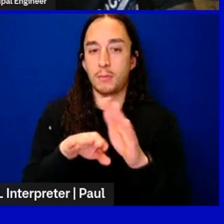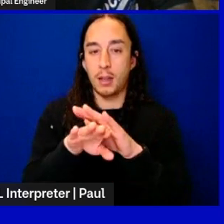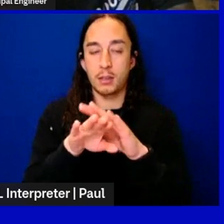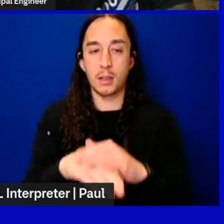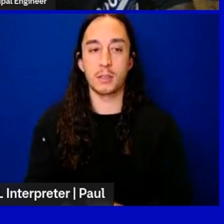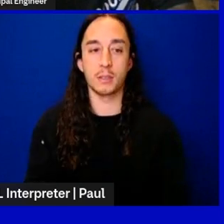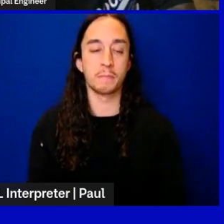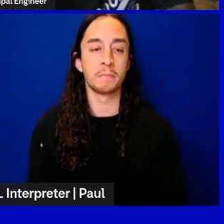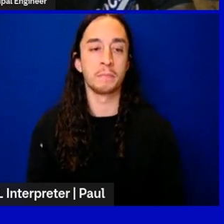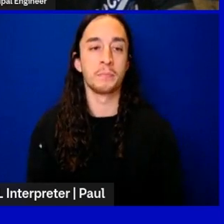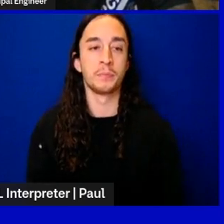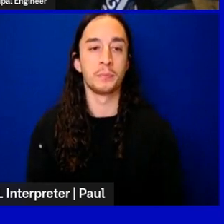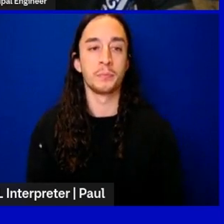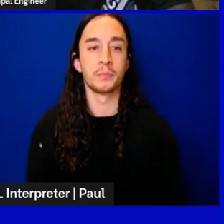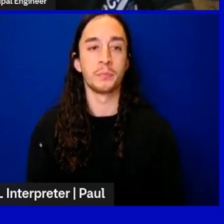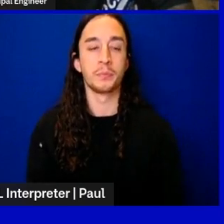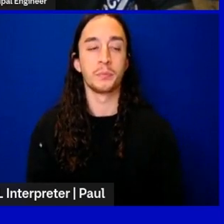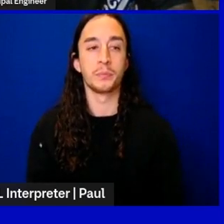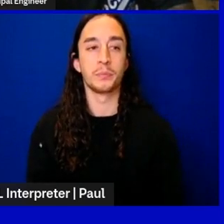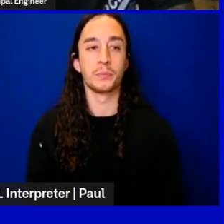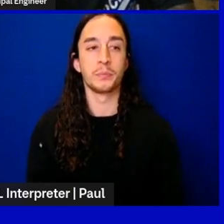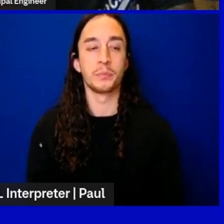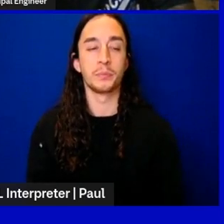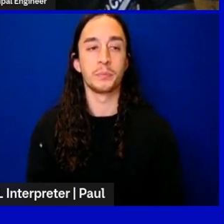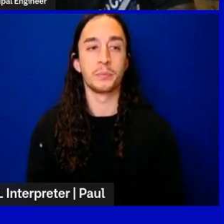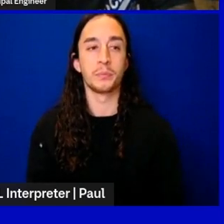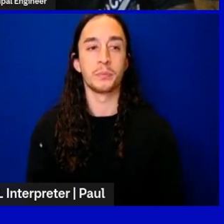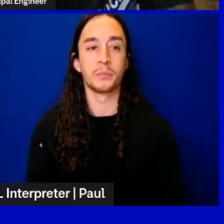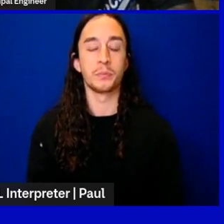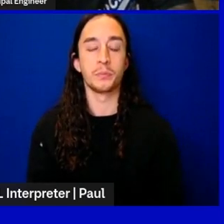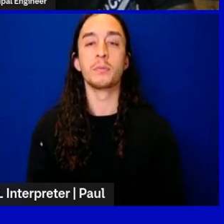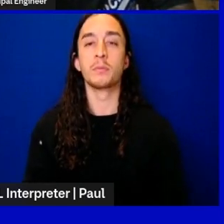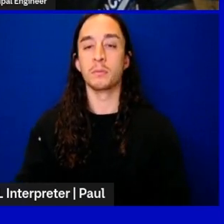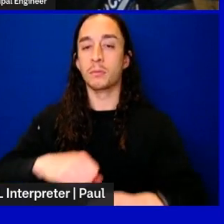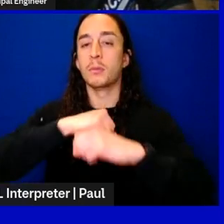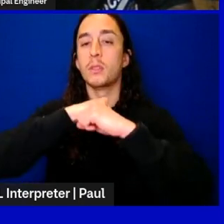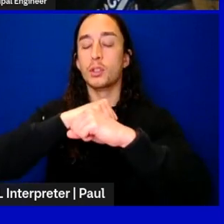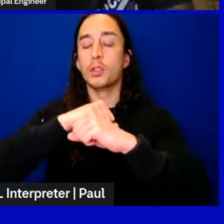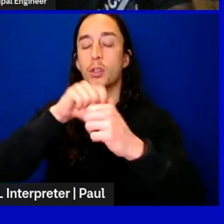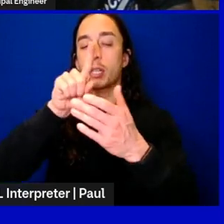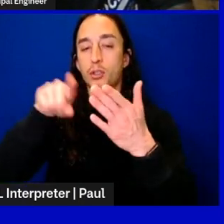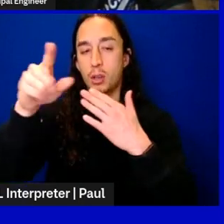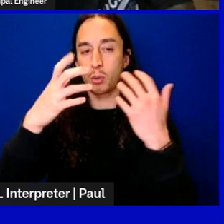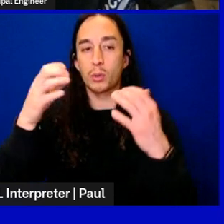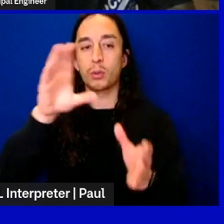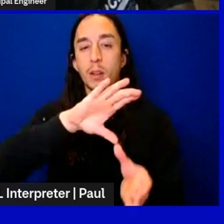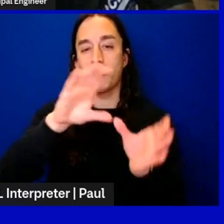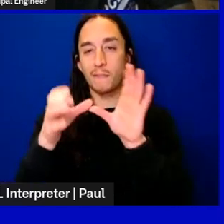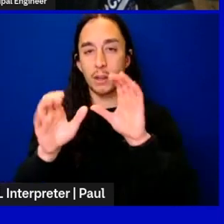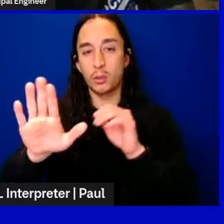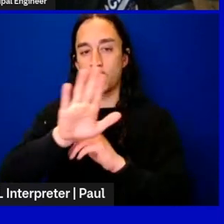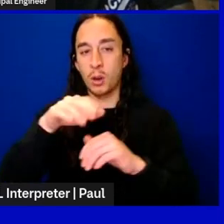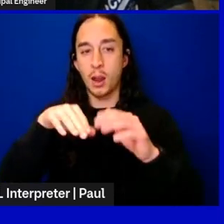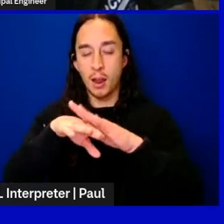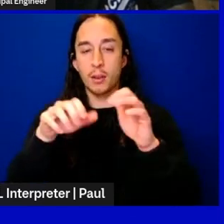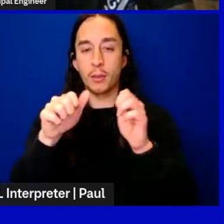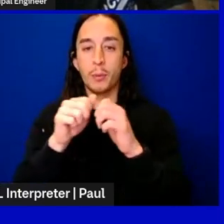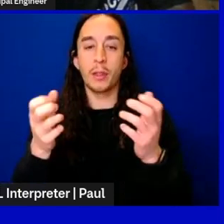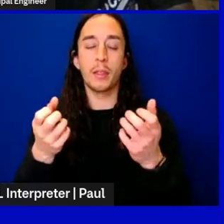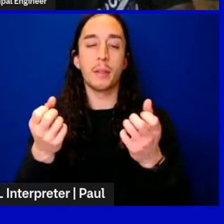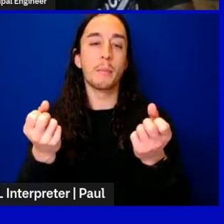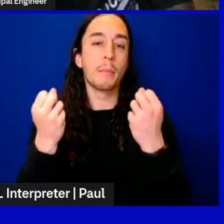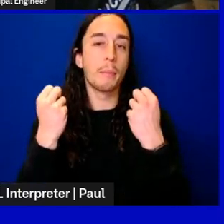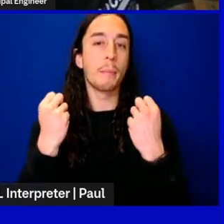services. For better security checks, you should also configure your AWS access with the multi-factor